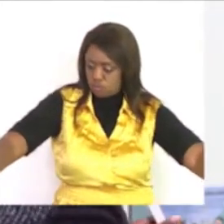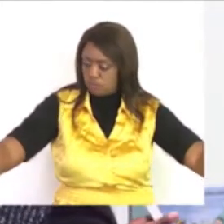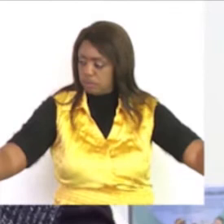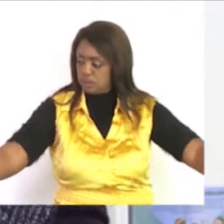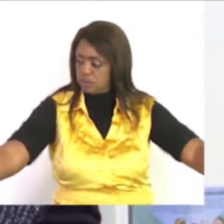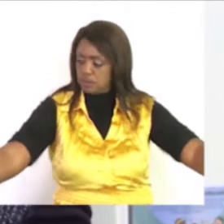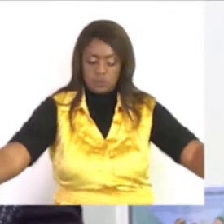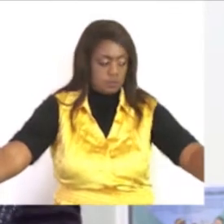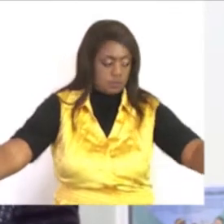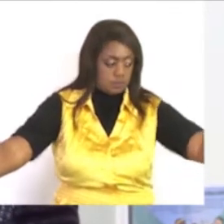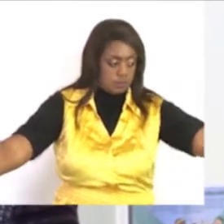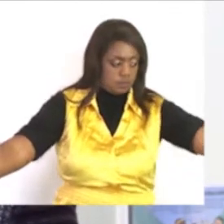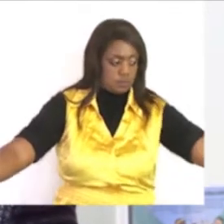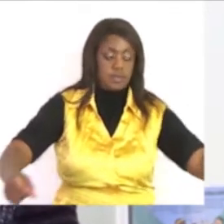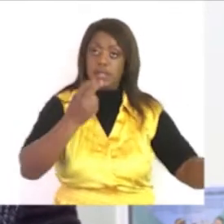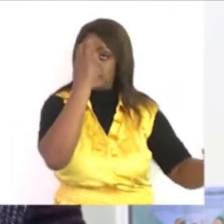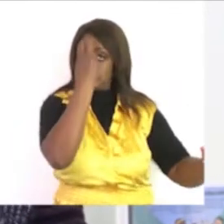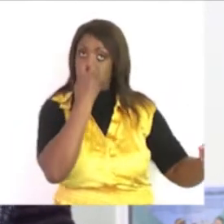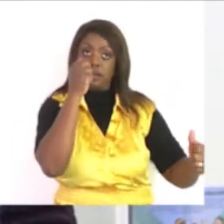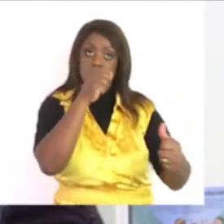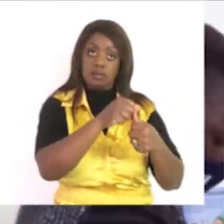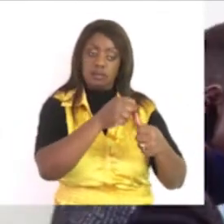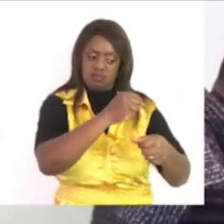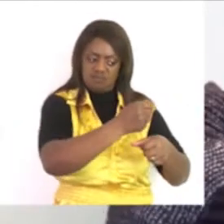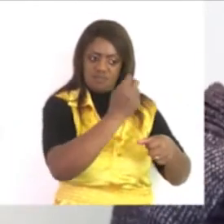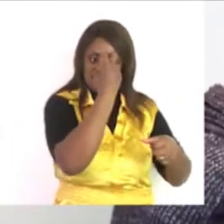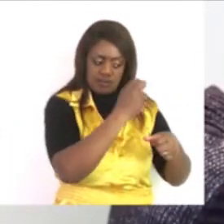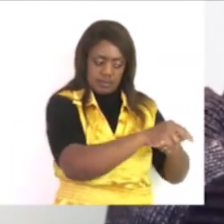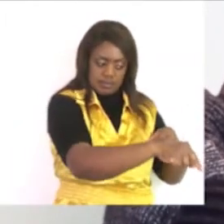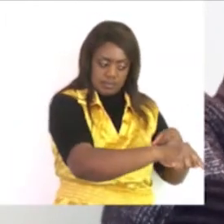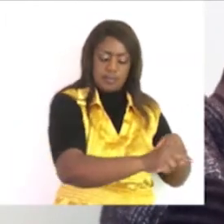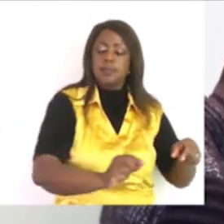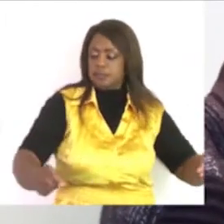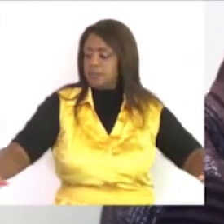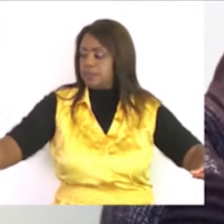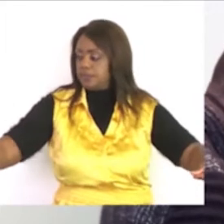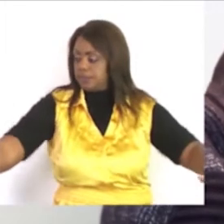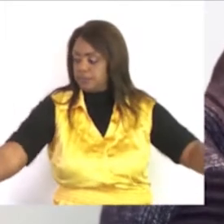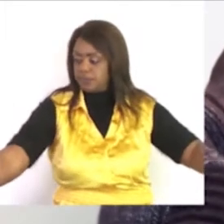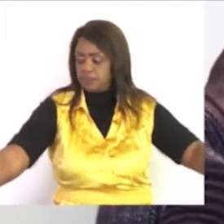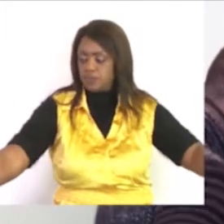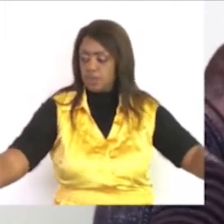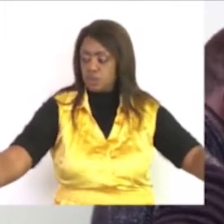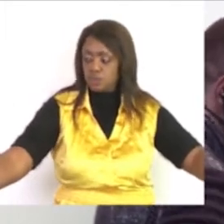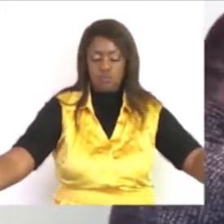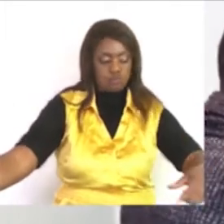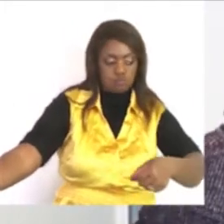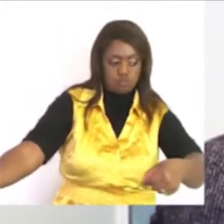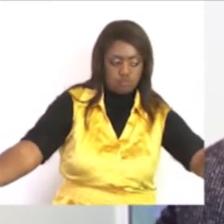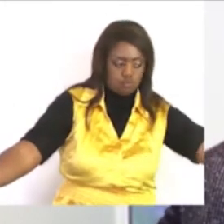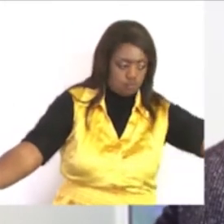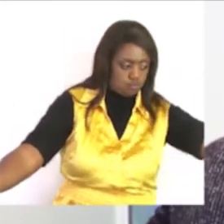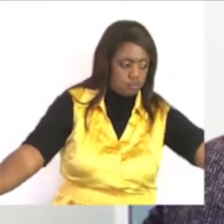So what we have to do is, can you hold for me there? Thank you. And I have to give you the starting